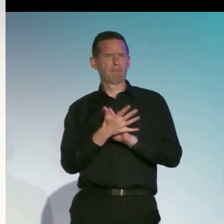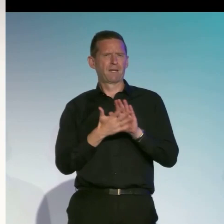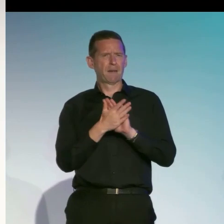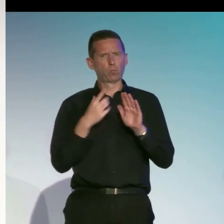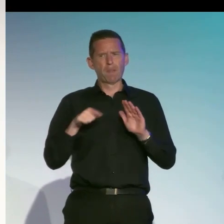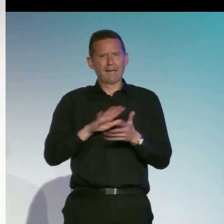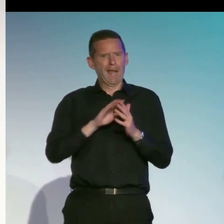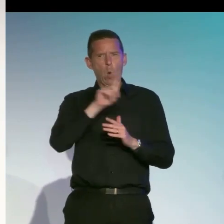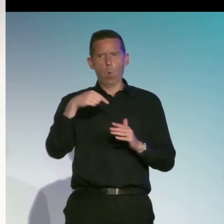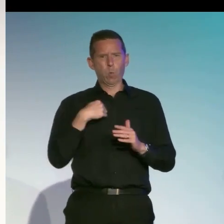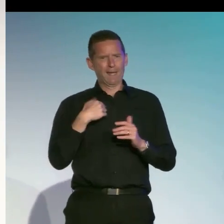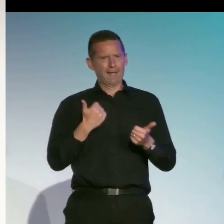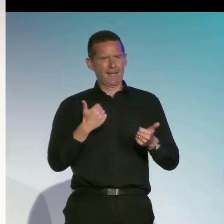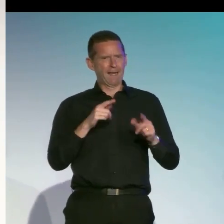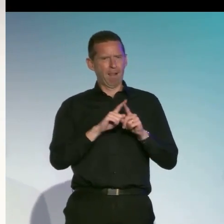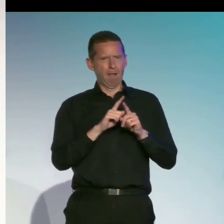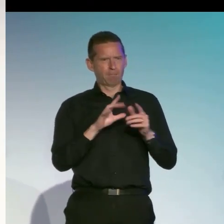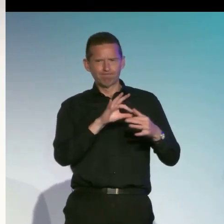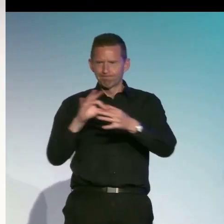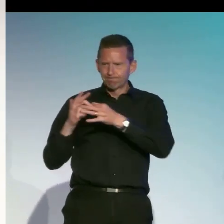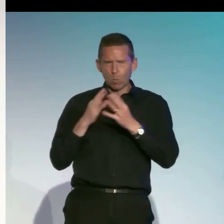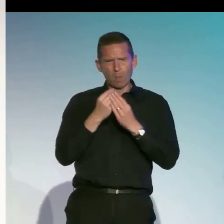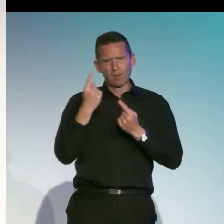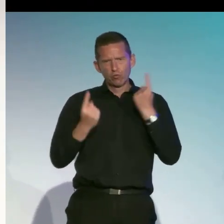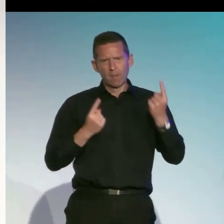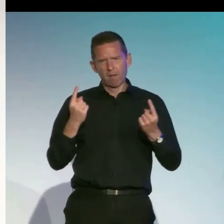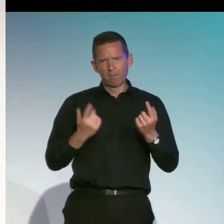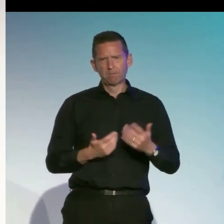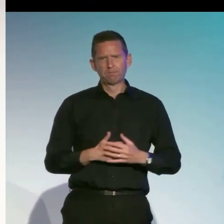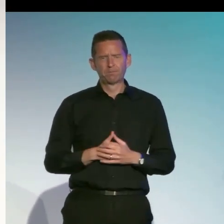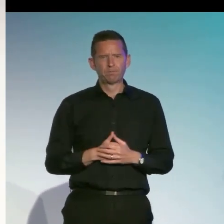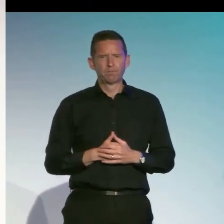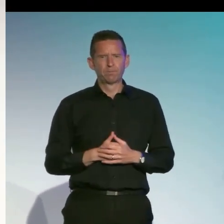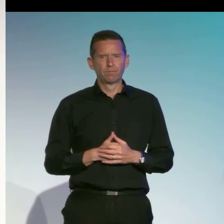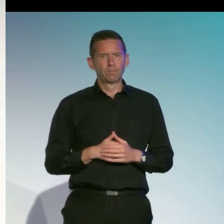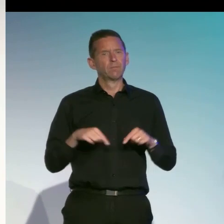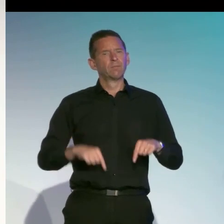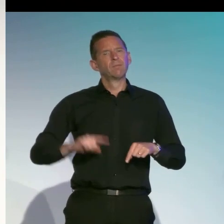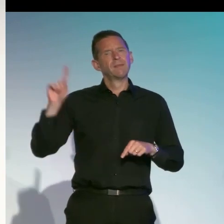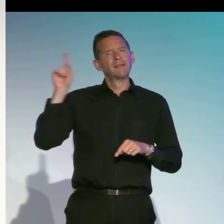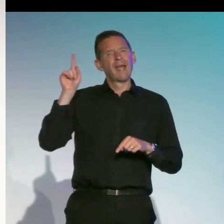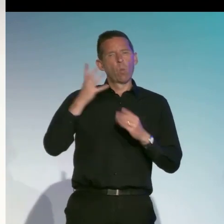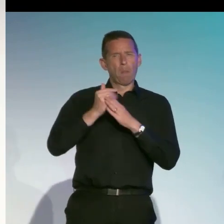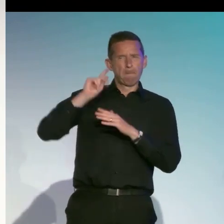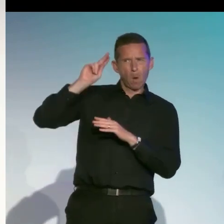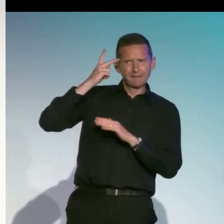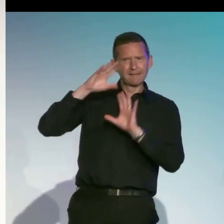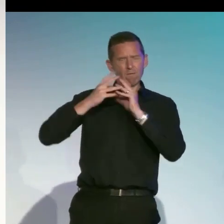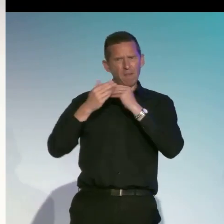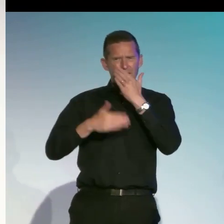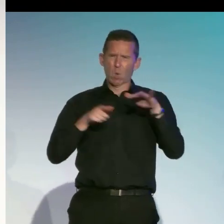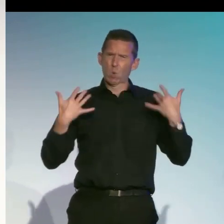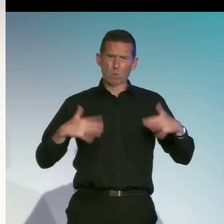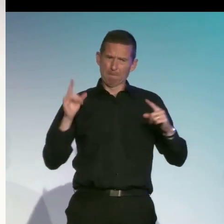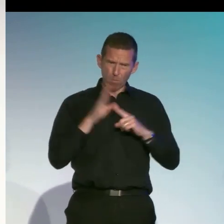of connecting to ourselves and connecting to each other. And in this current political environment, that's more important than